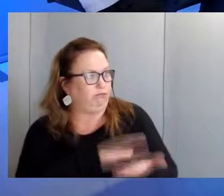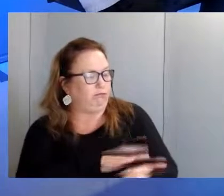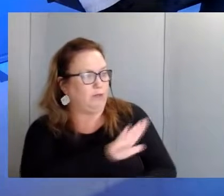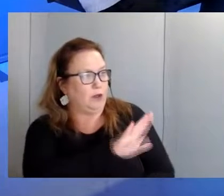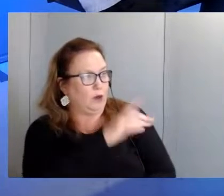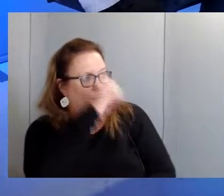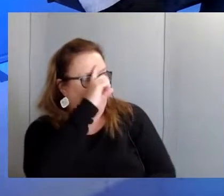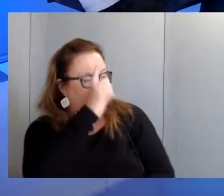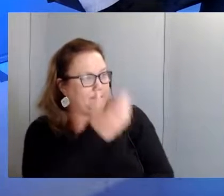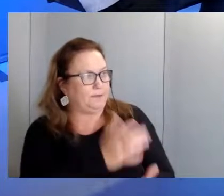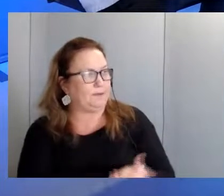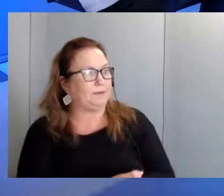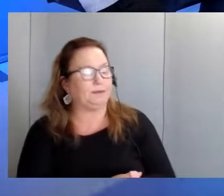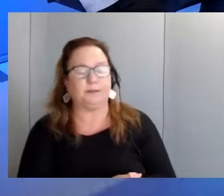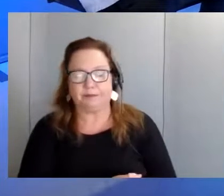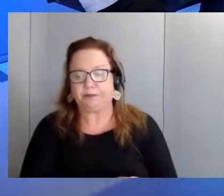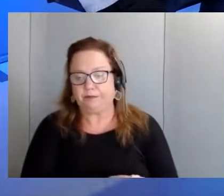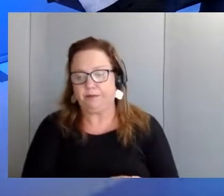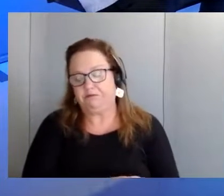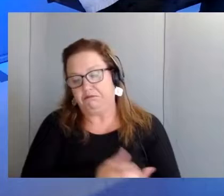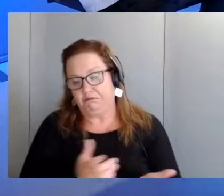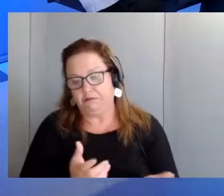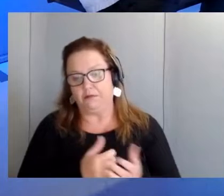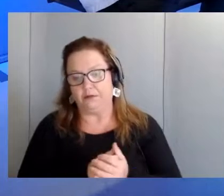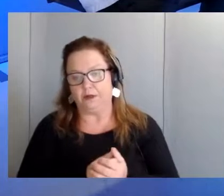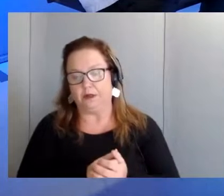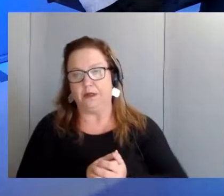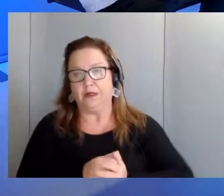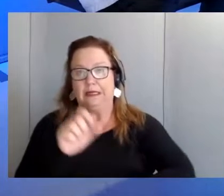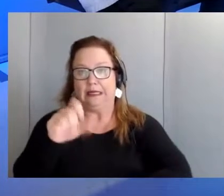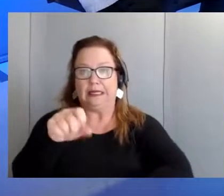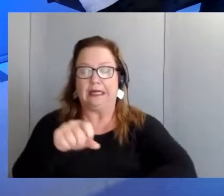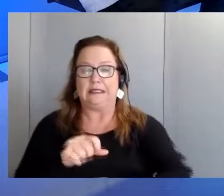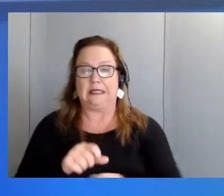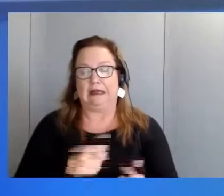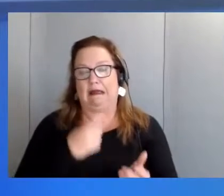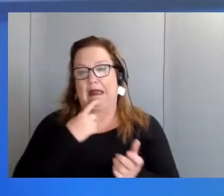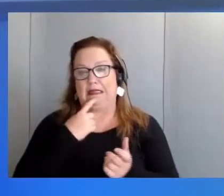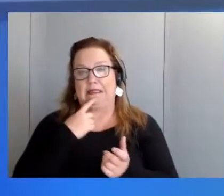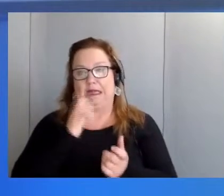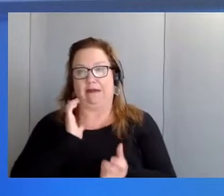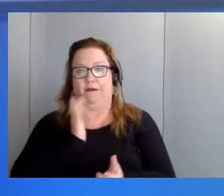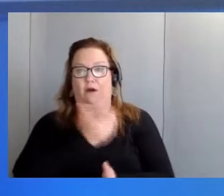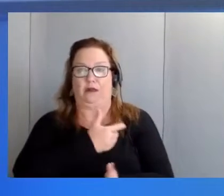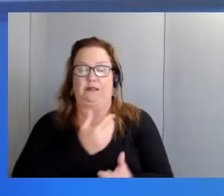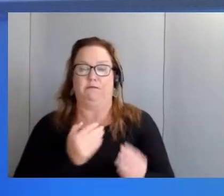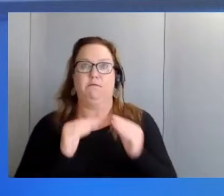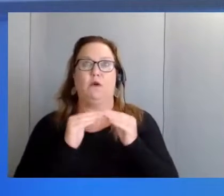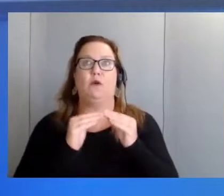Burns? I mean, in a way, yes. I'd say for us, it's more,